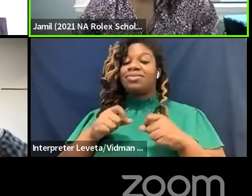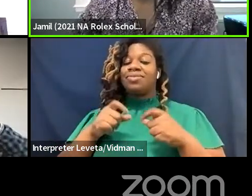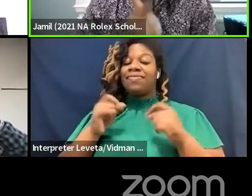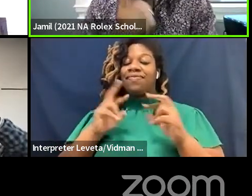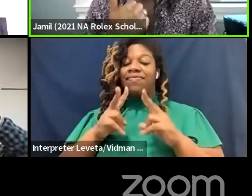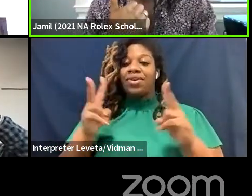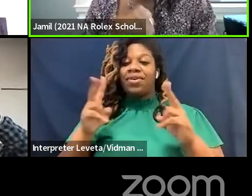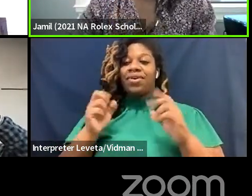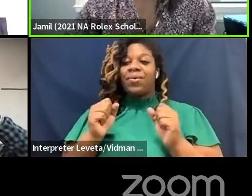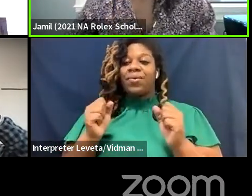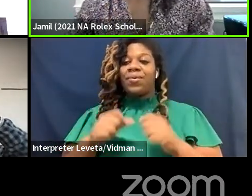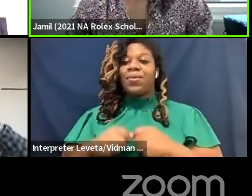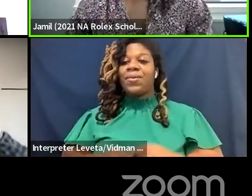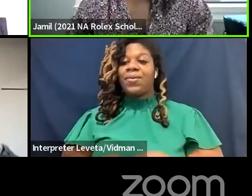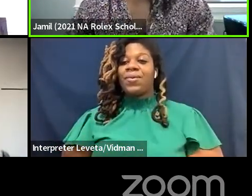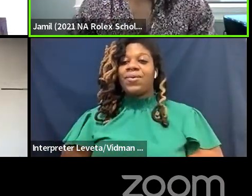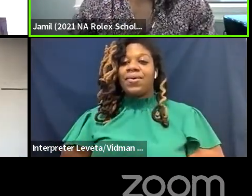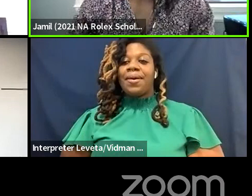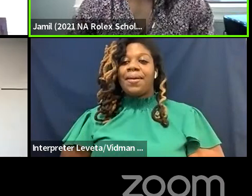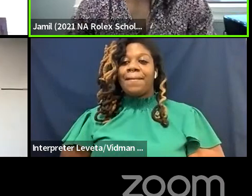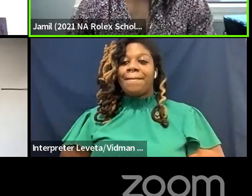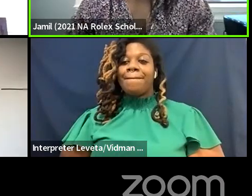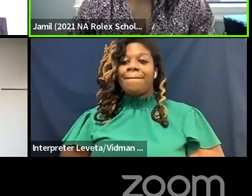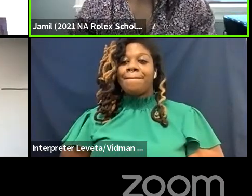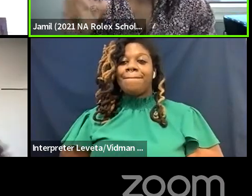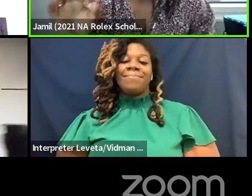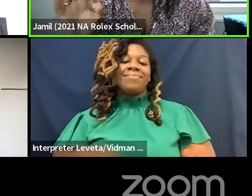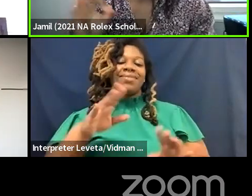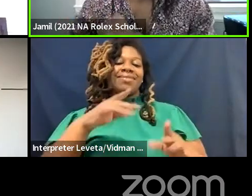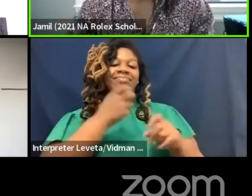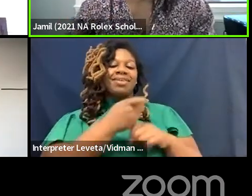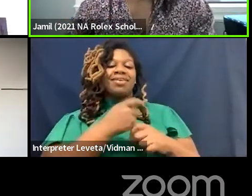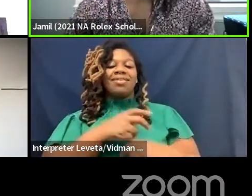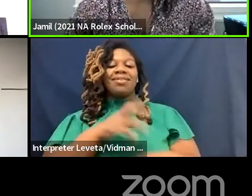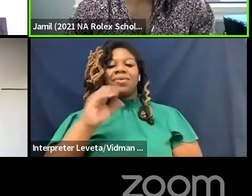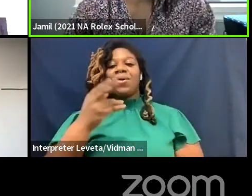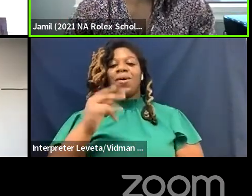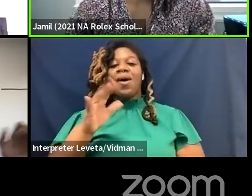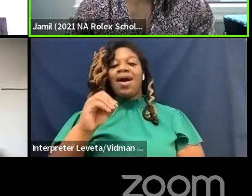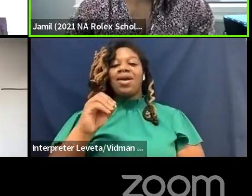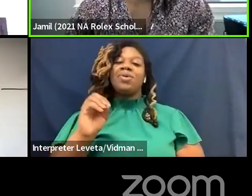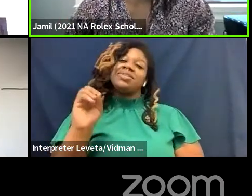So I'm like, I gotta get out of here. No, Ohio's okay. Ohio's just okay.